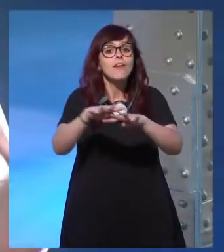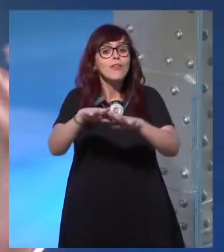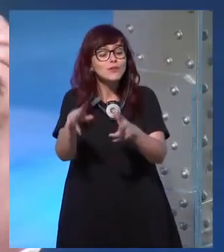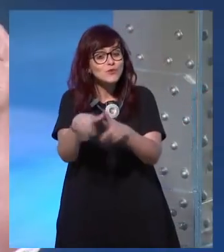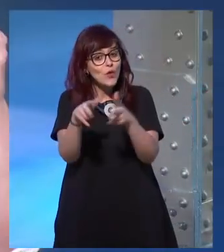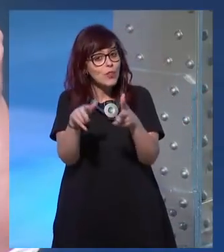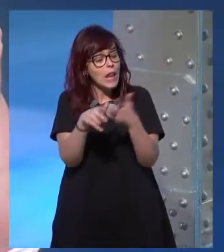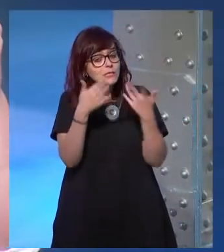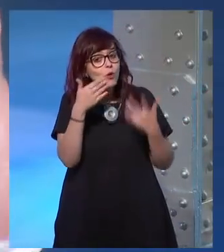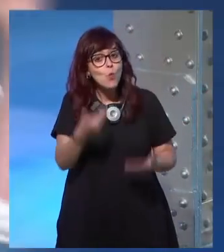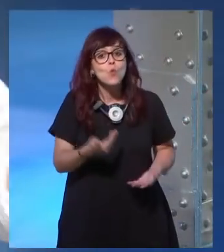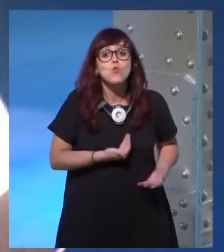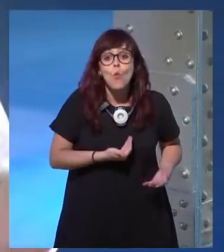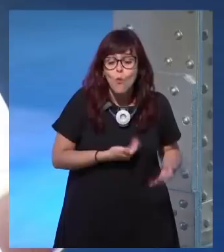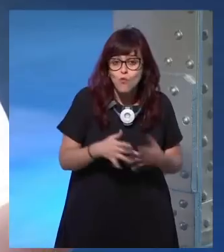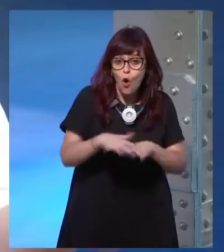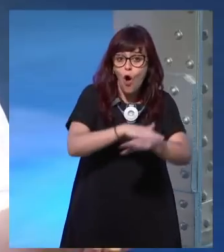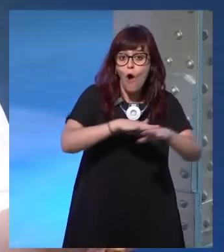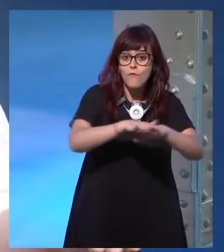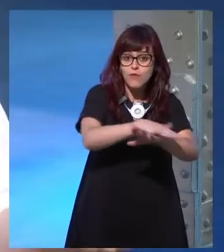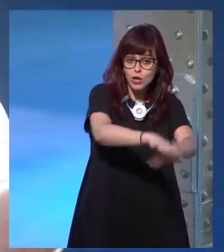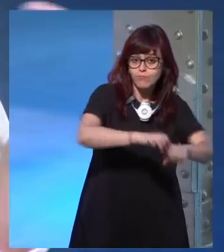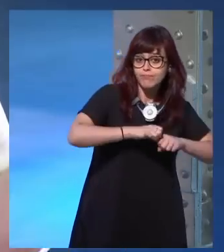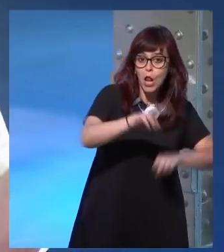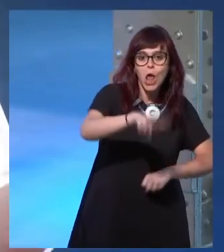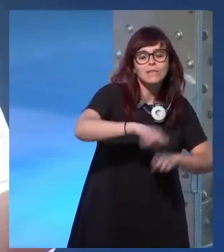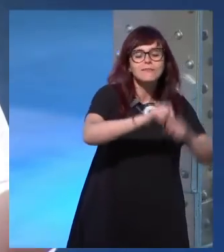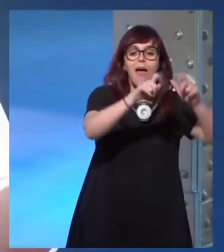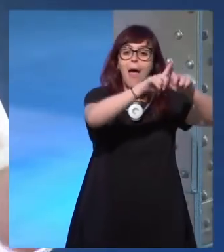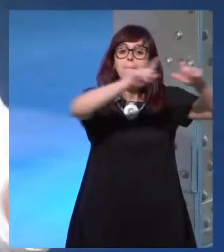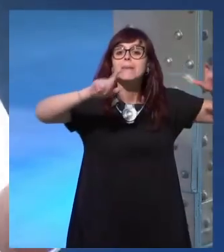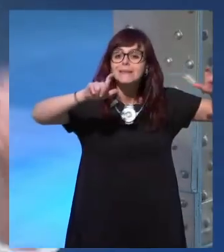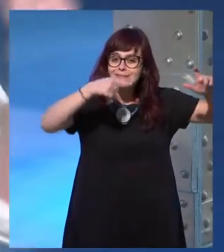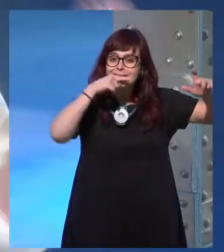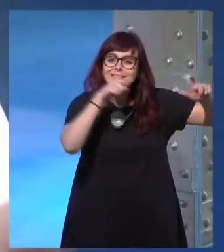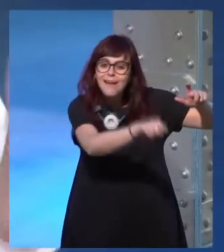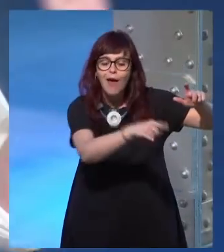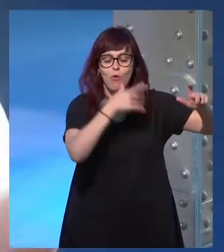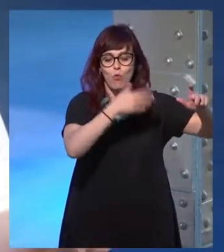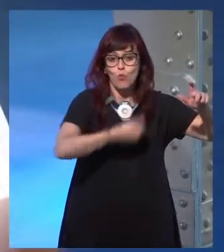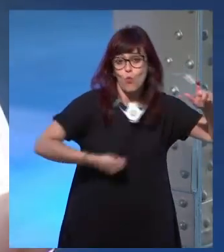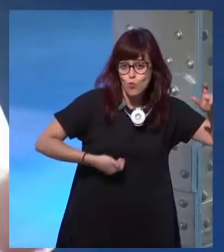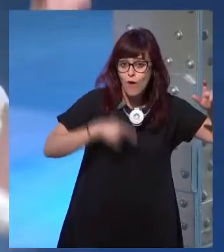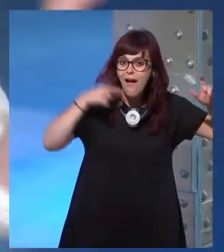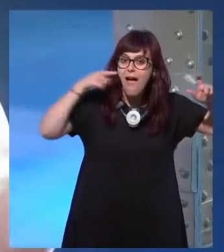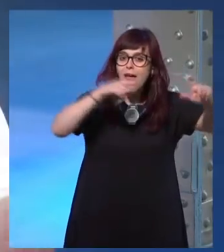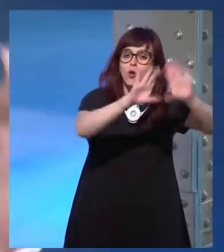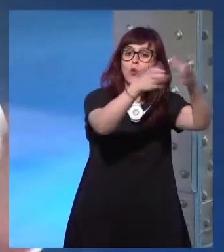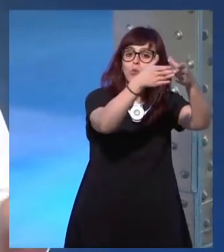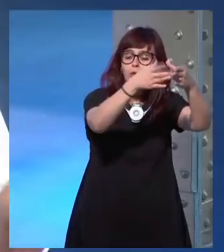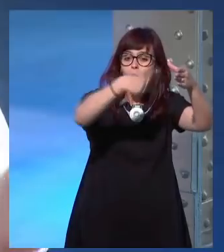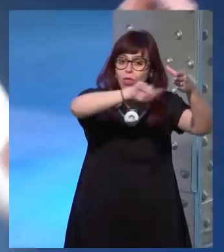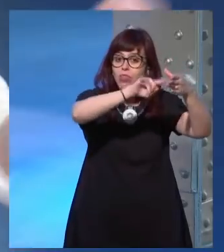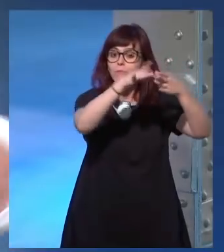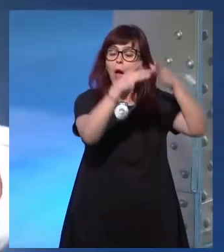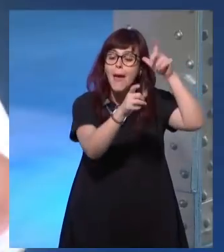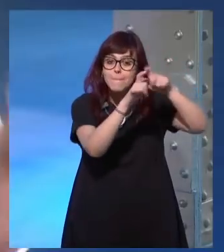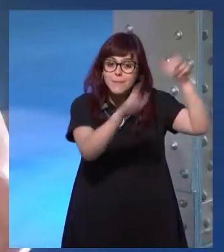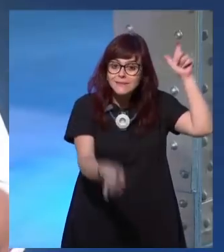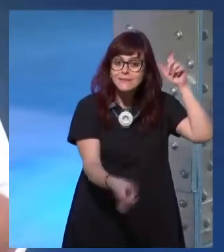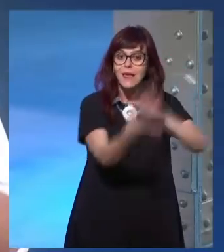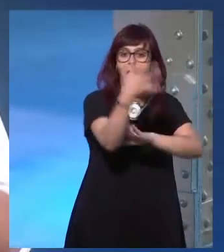entities. What I would like to see more of is these sort of communities actually become communities and build them as communities the